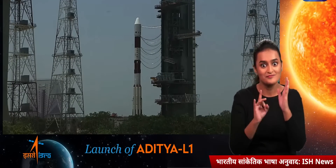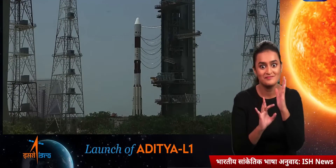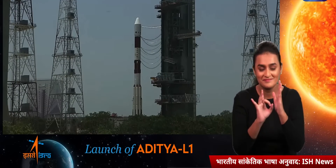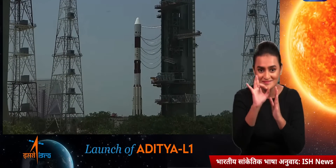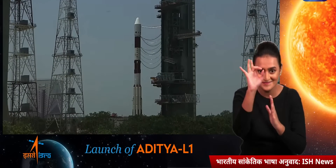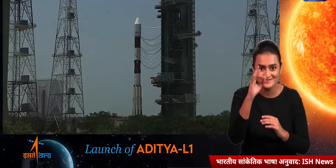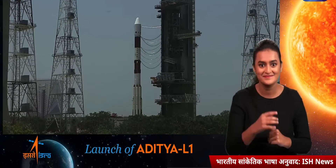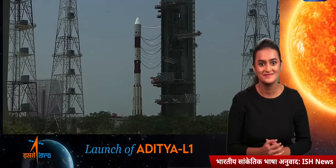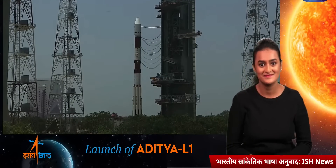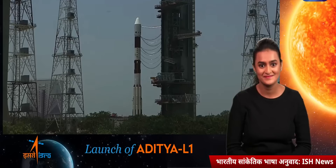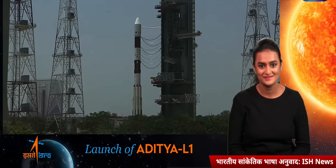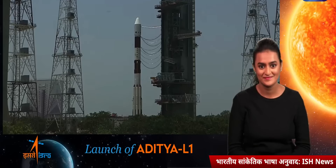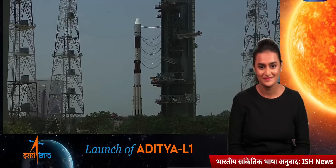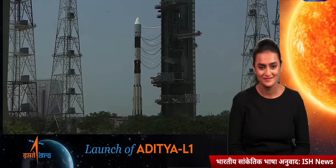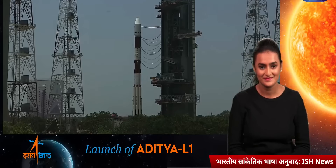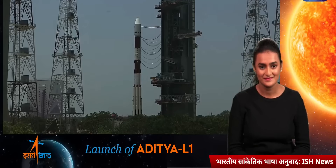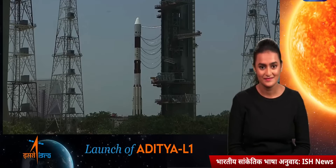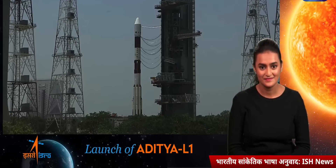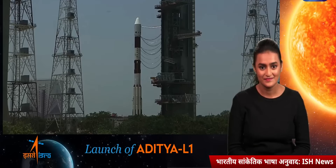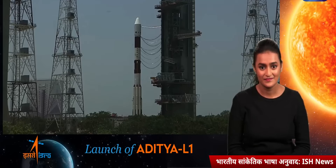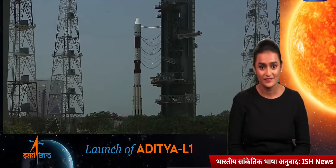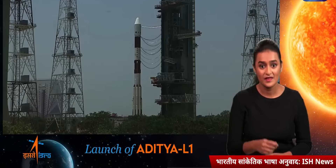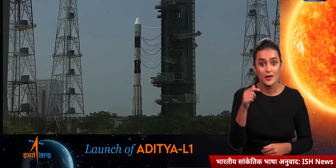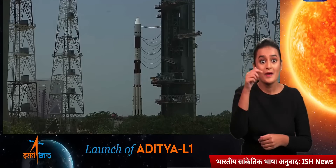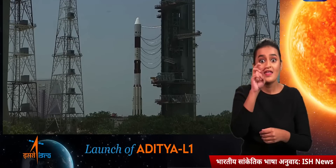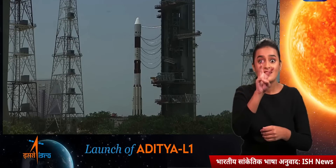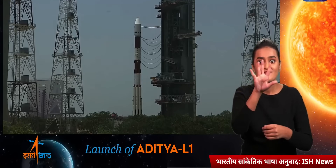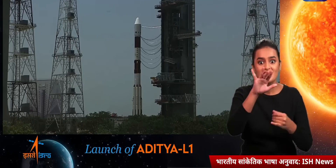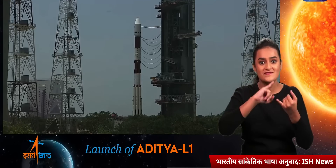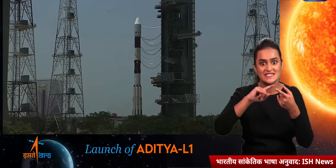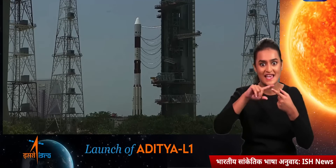open. Minus 35 seconds.